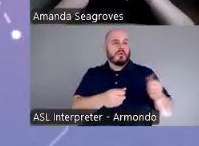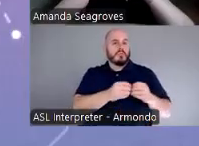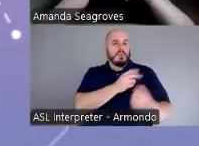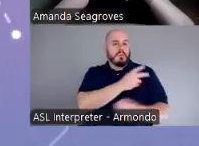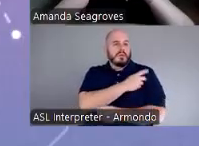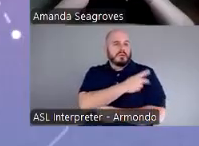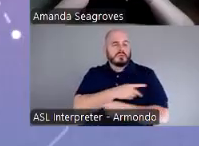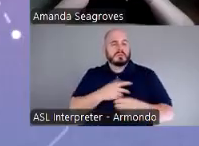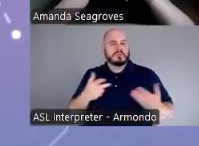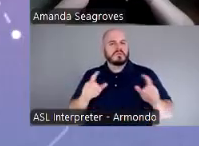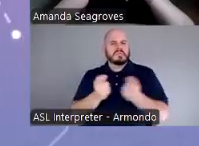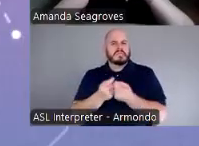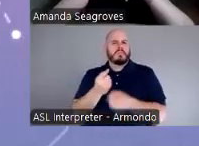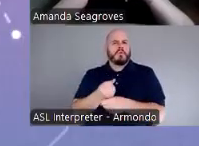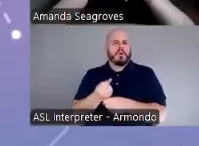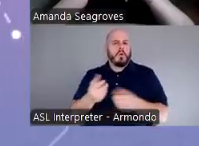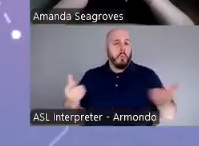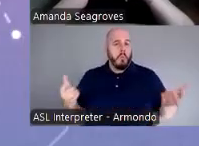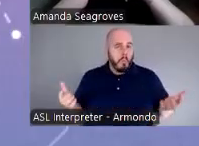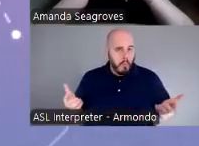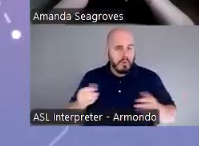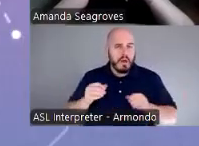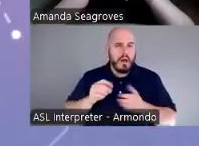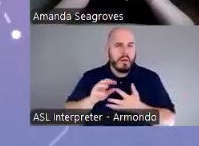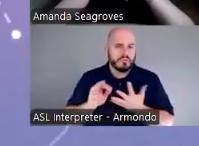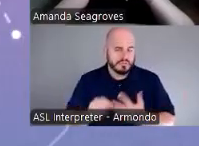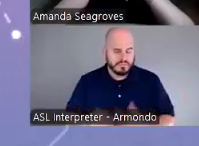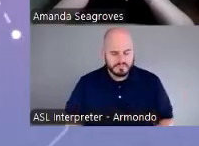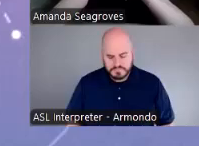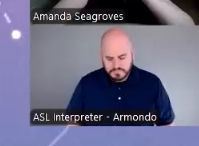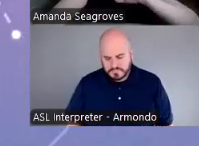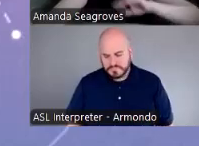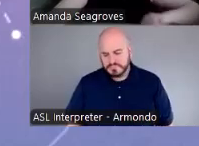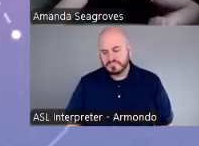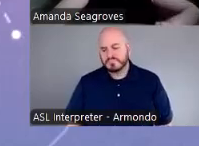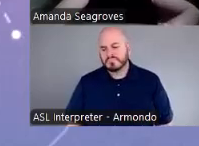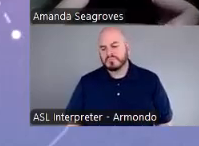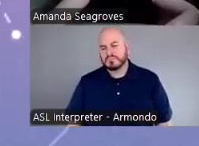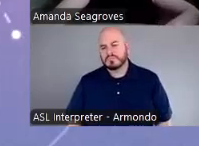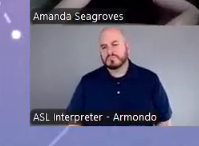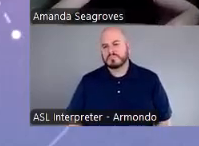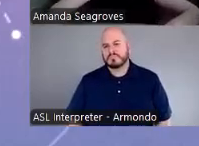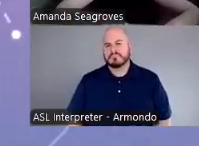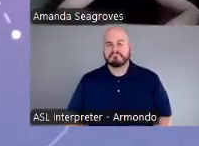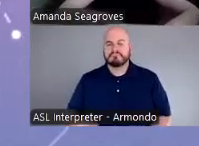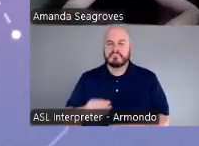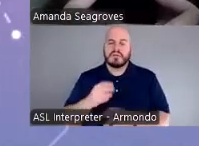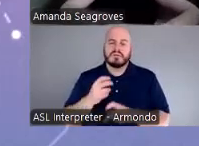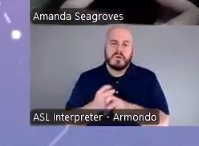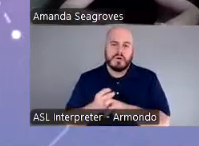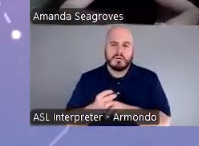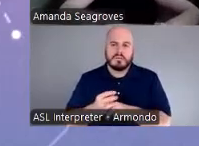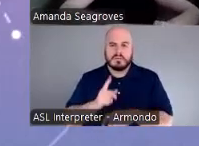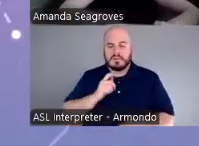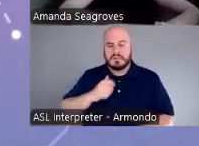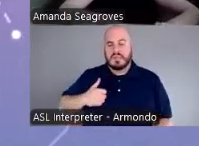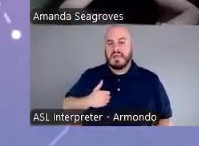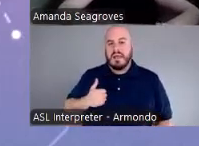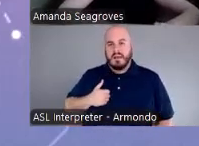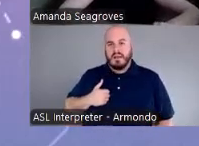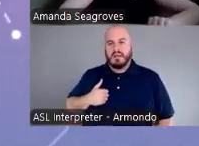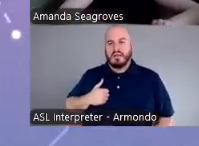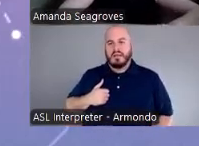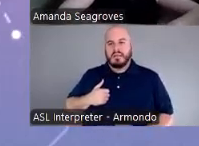done. And then it's always hard that we are driven, at least in Canada, it's driven by